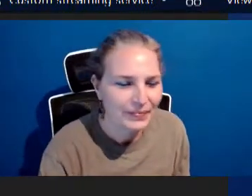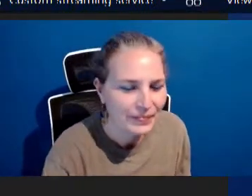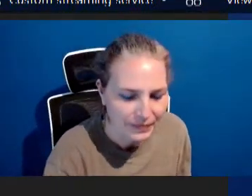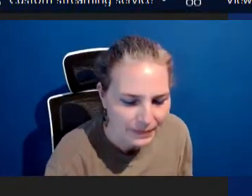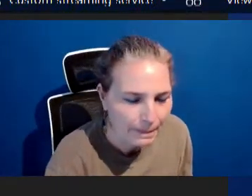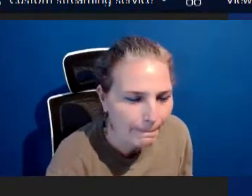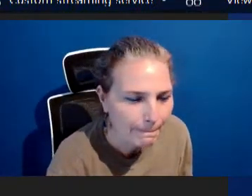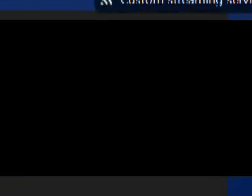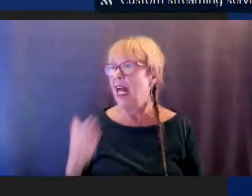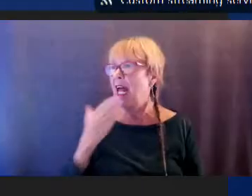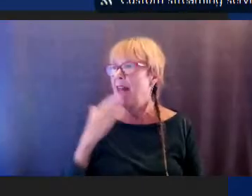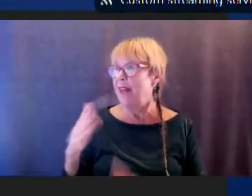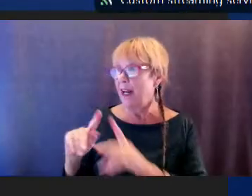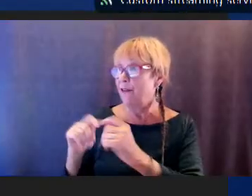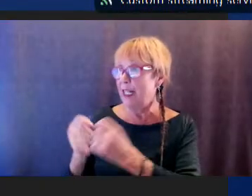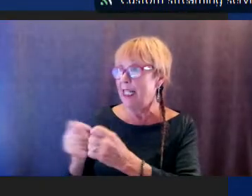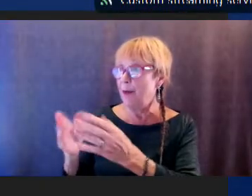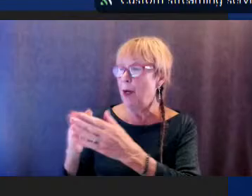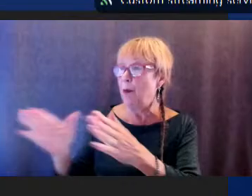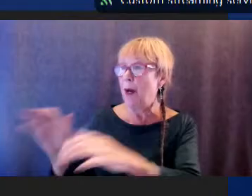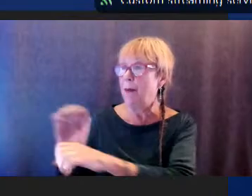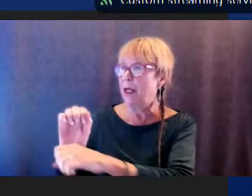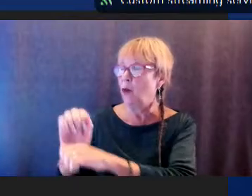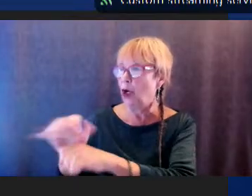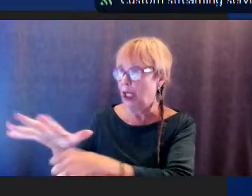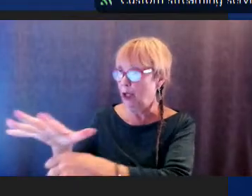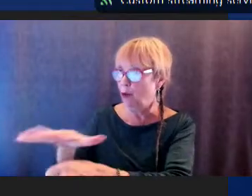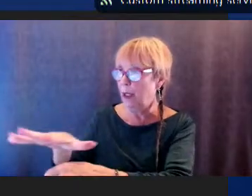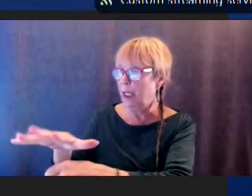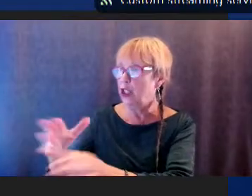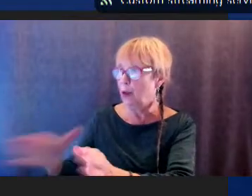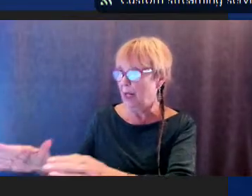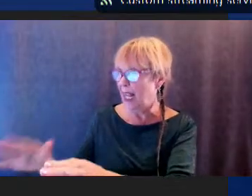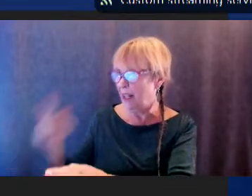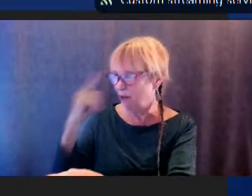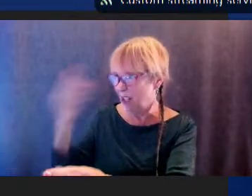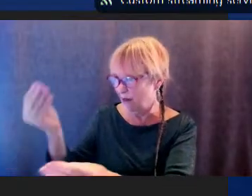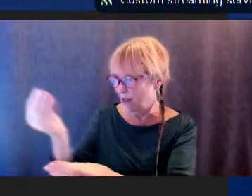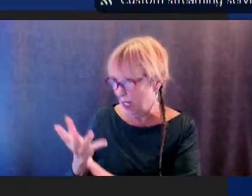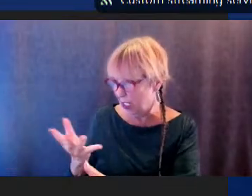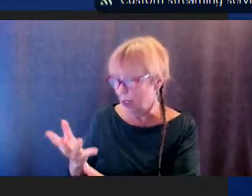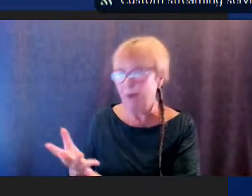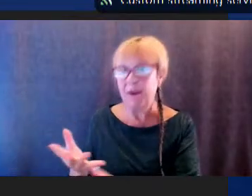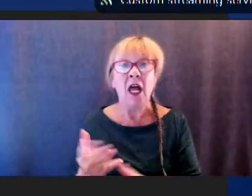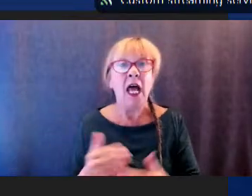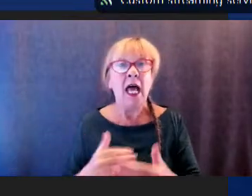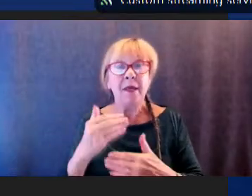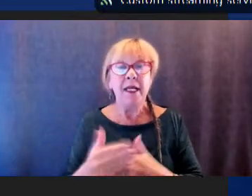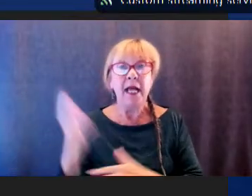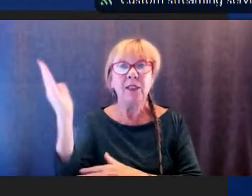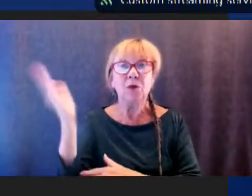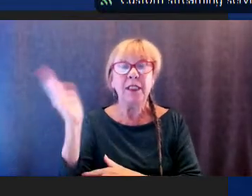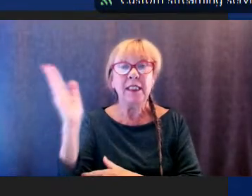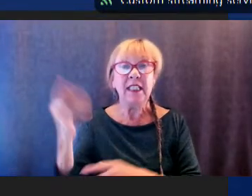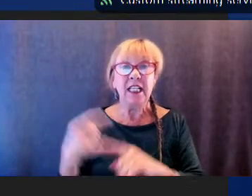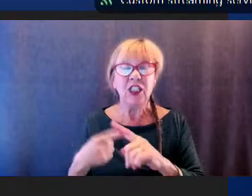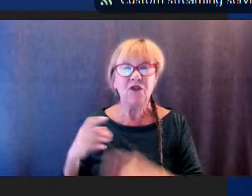Thank you to the team at Public Works and Regional Planning for that information. Our next presentation is from Acting